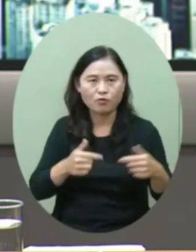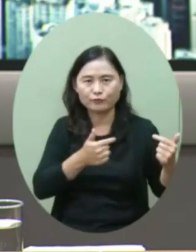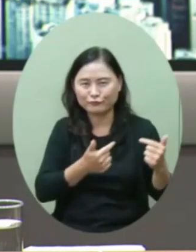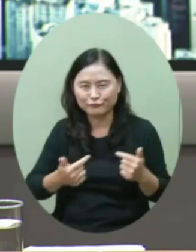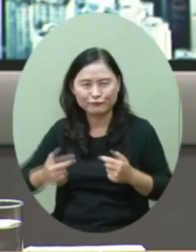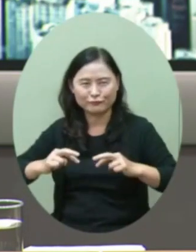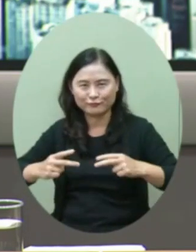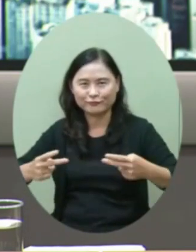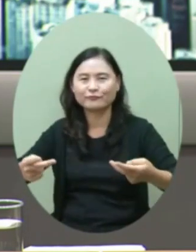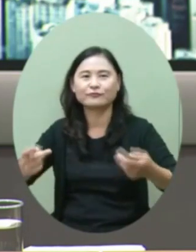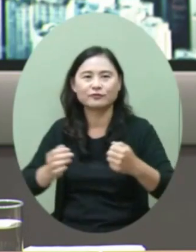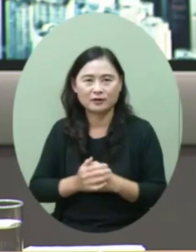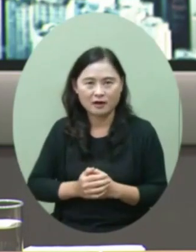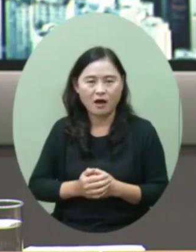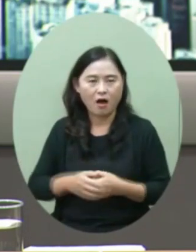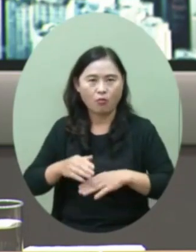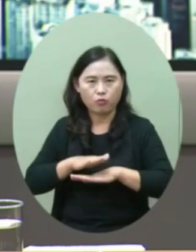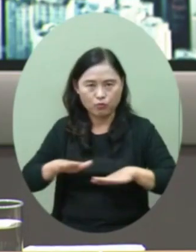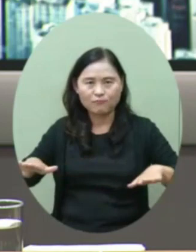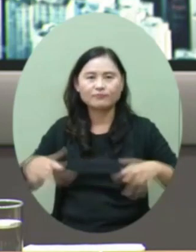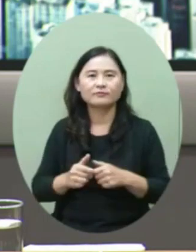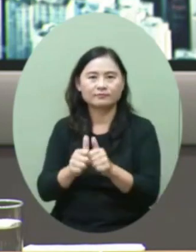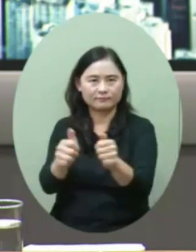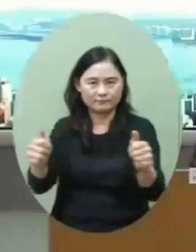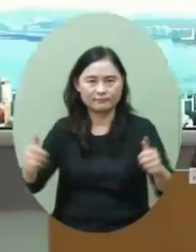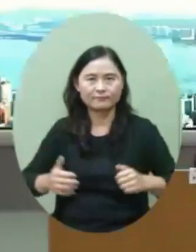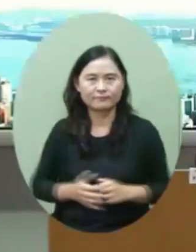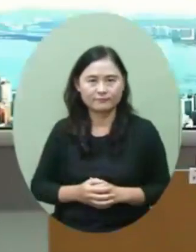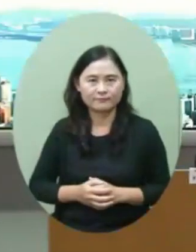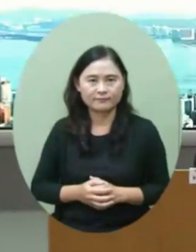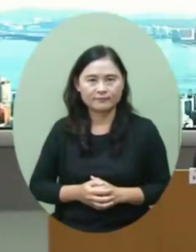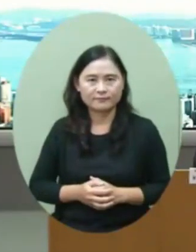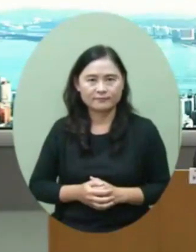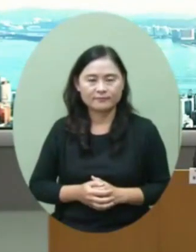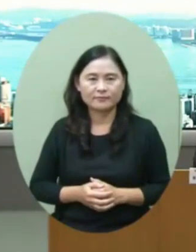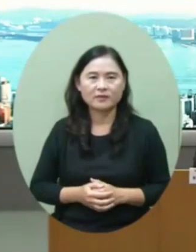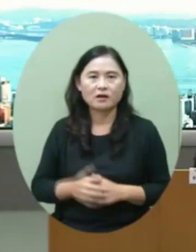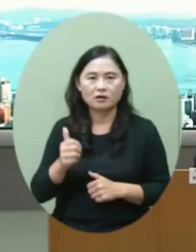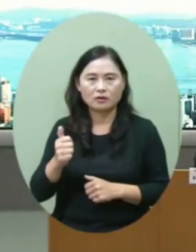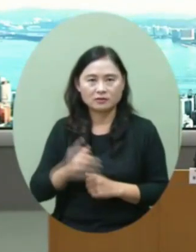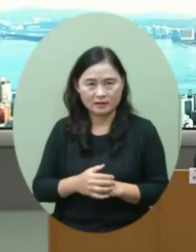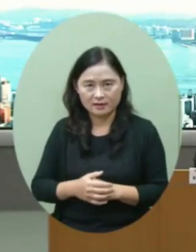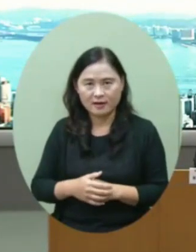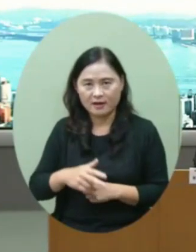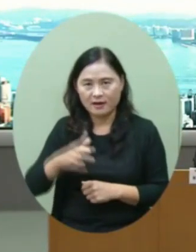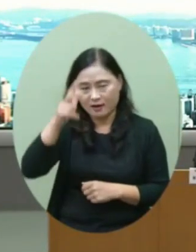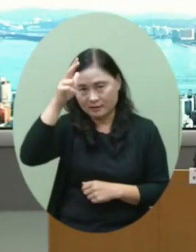important milestone so that we can sail far and steady and to ensure stability of